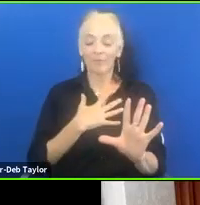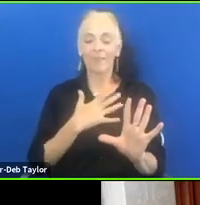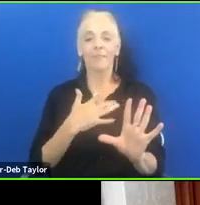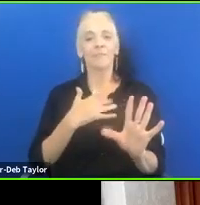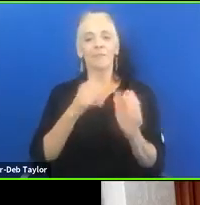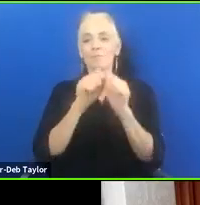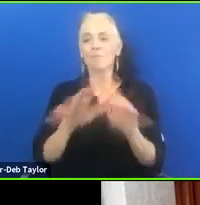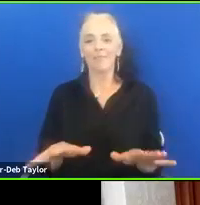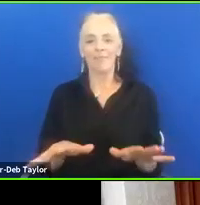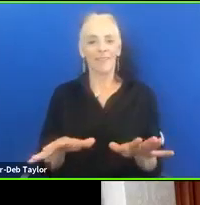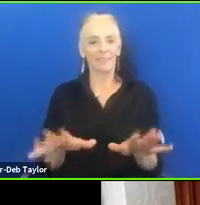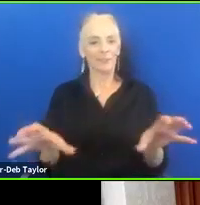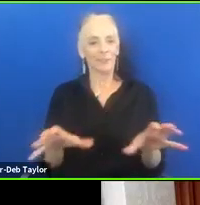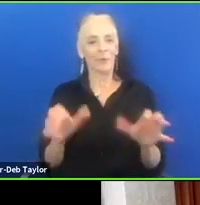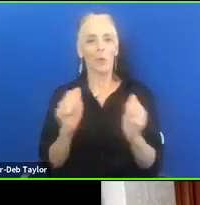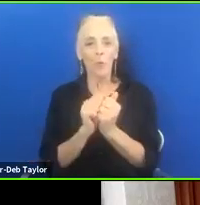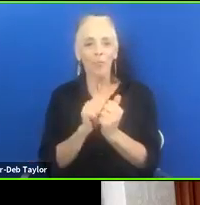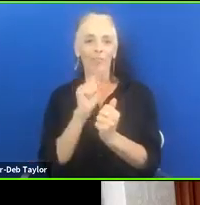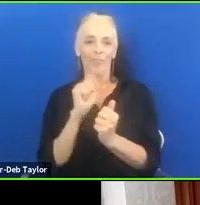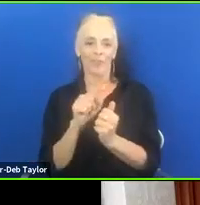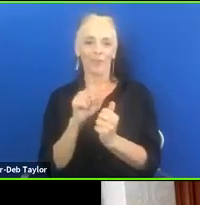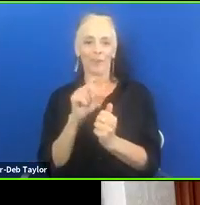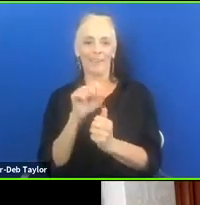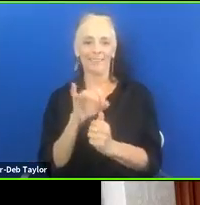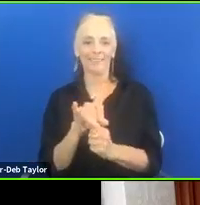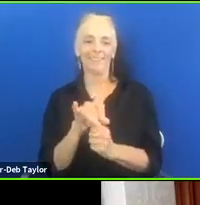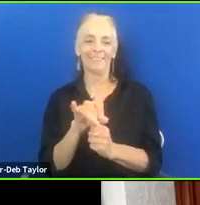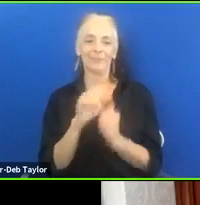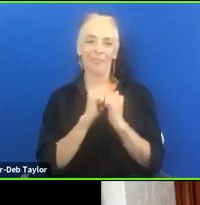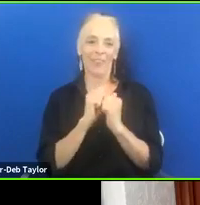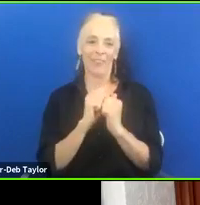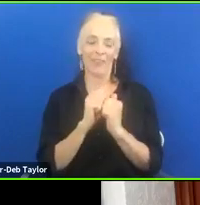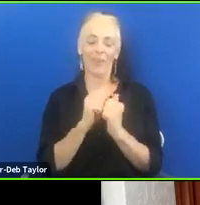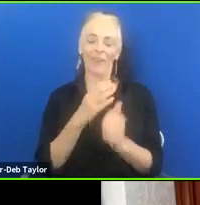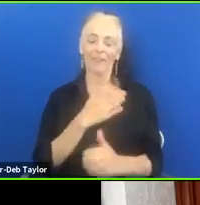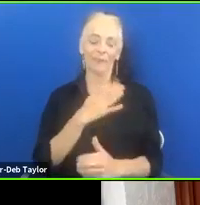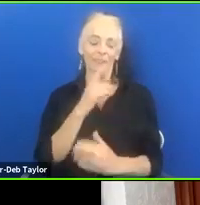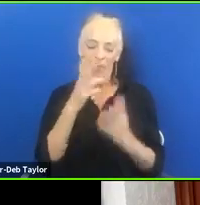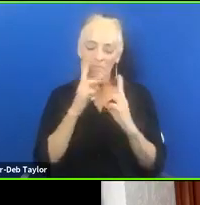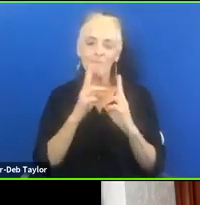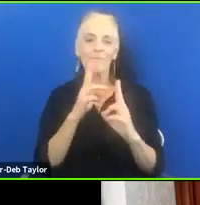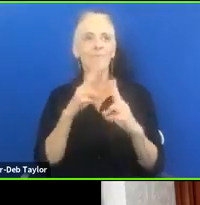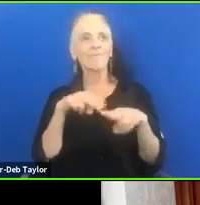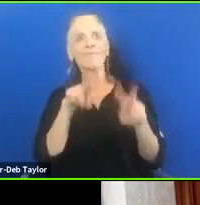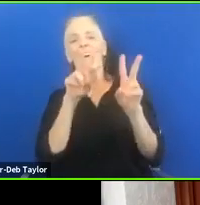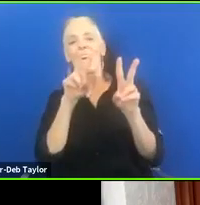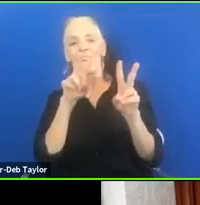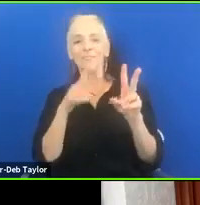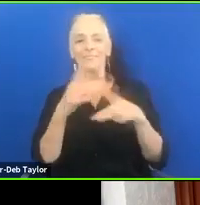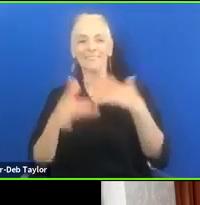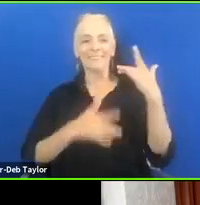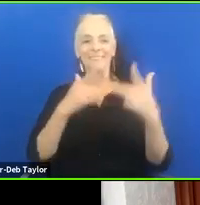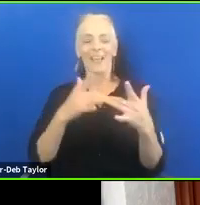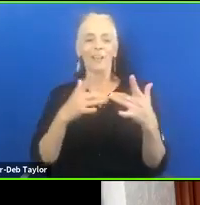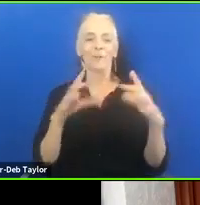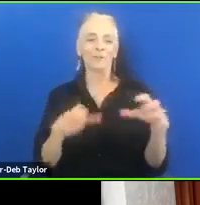blessed to be able to do this with you, Desi. I really admire you so much. And so I'm super excited to get to do it